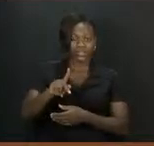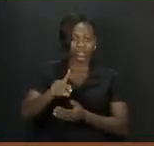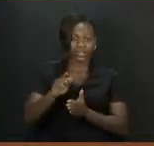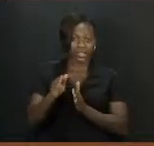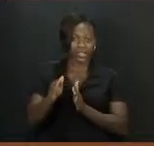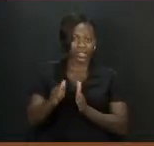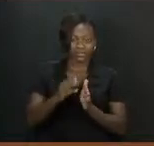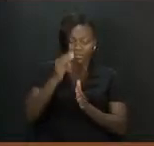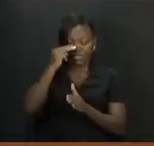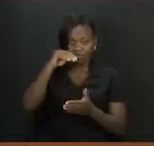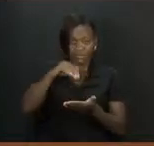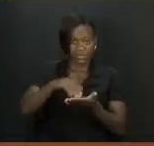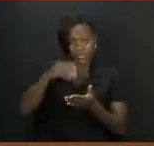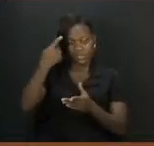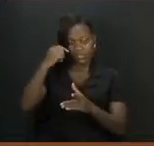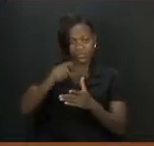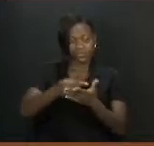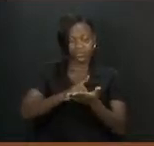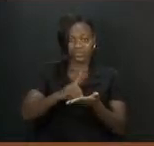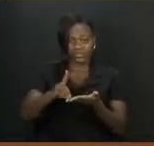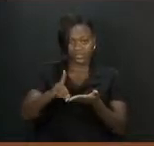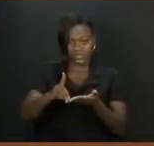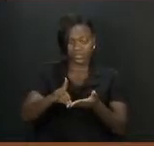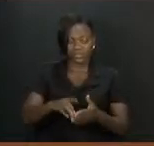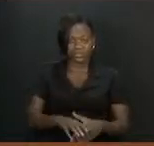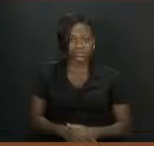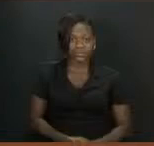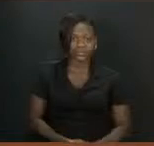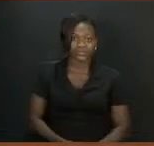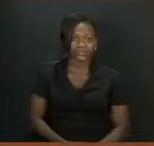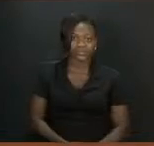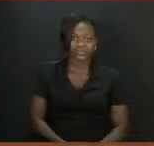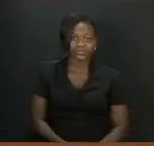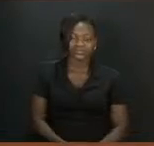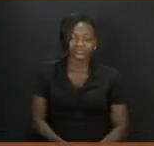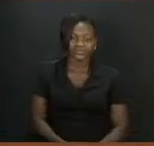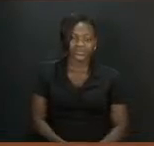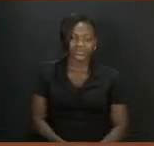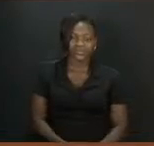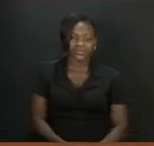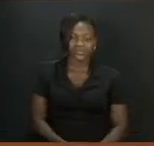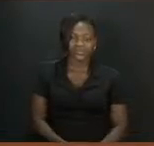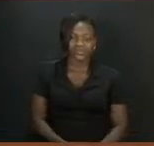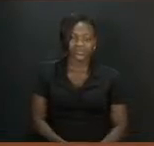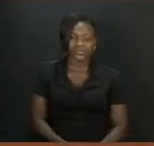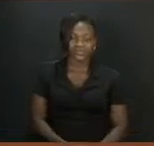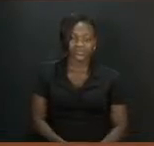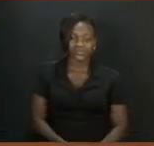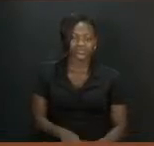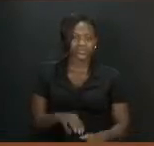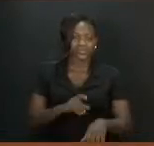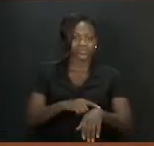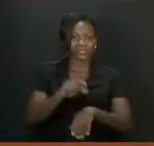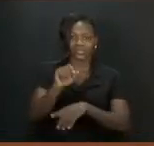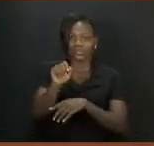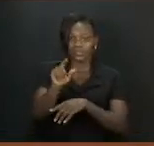reprogram the energy minister for next week at